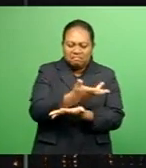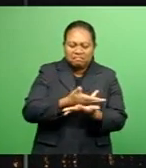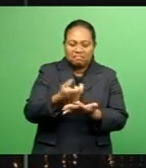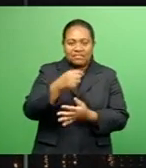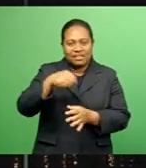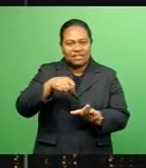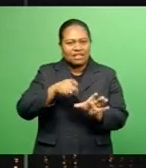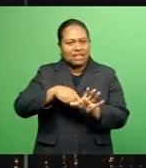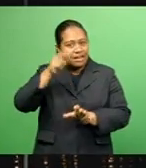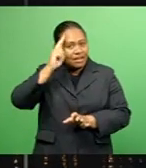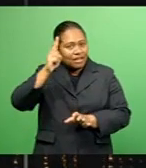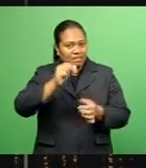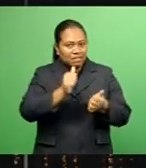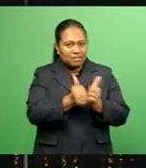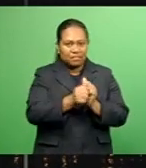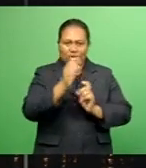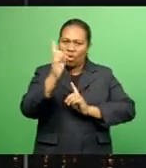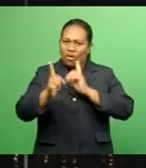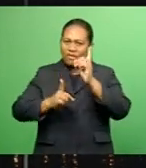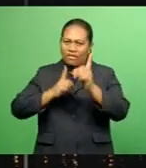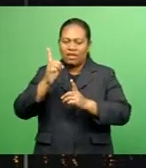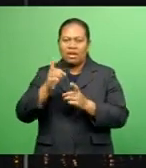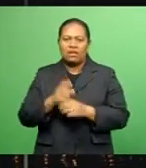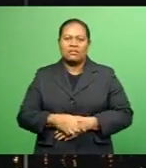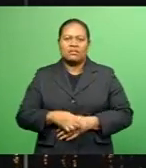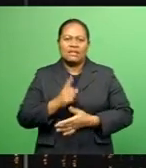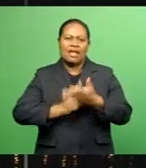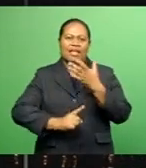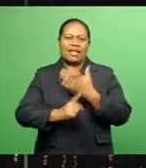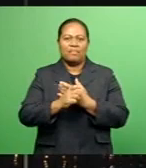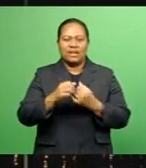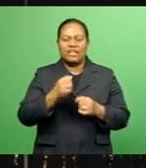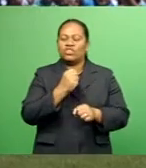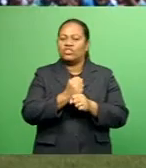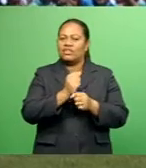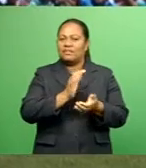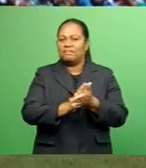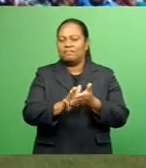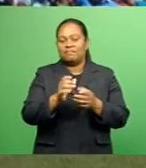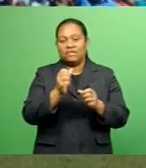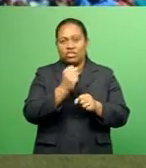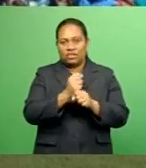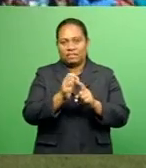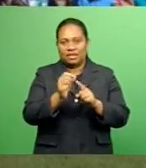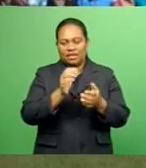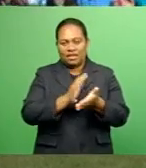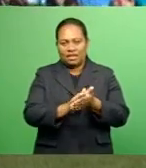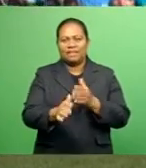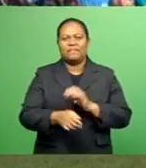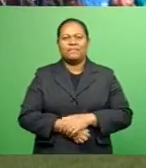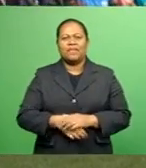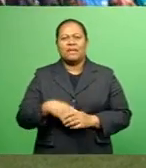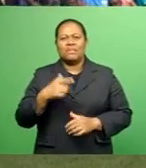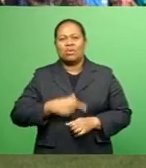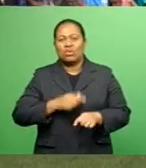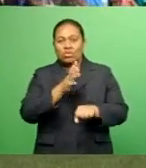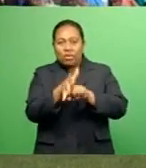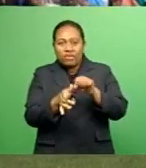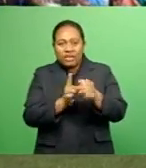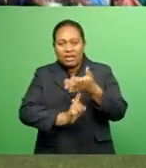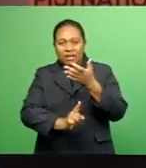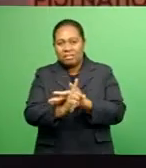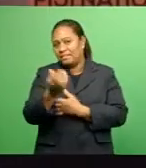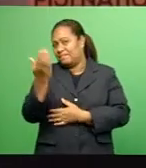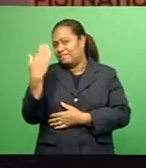2021 National Sports Conference held at the Suva's Grand Pacific Hotel. After the COVID pandemic last year, the